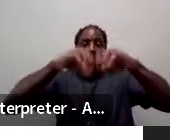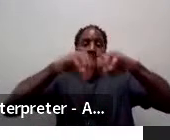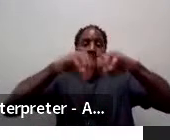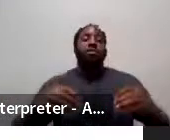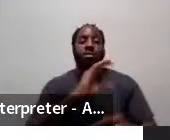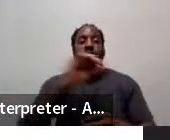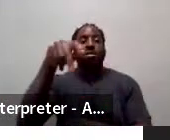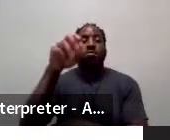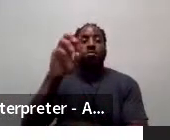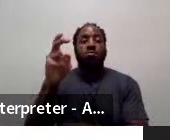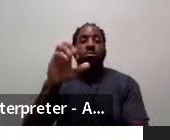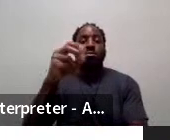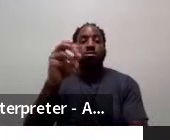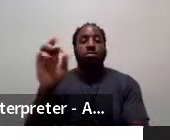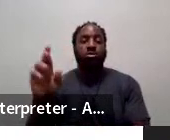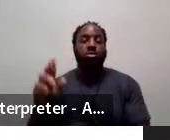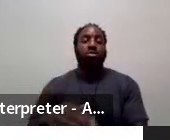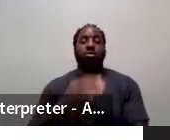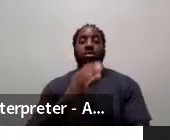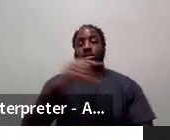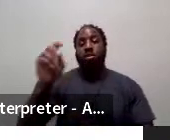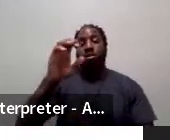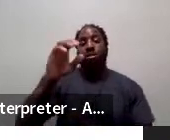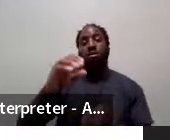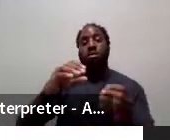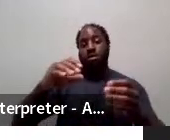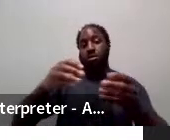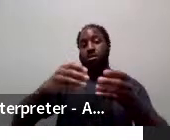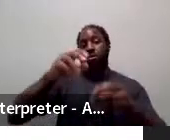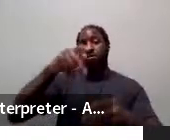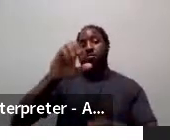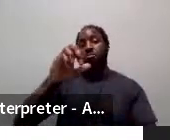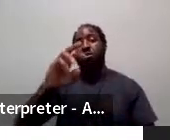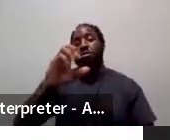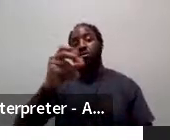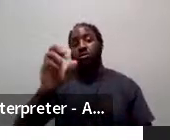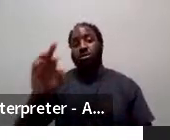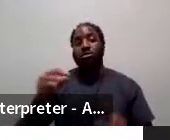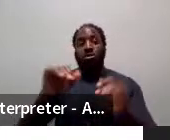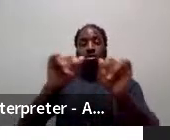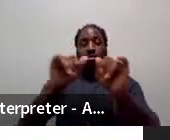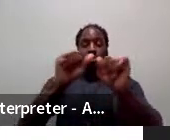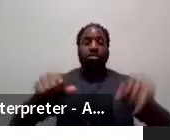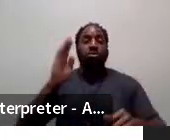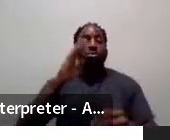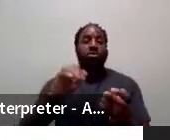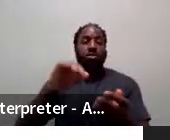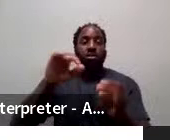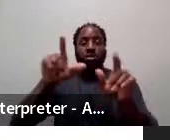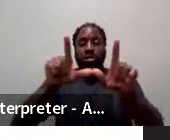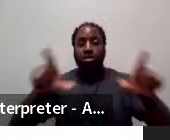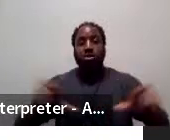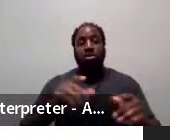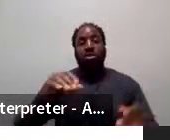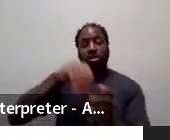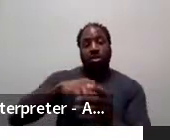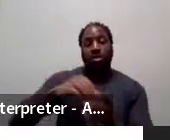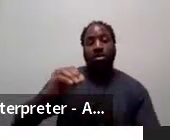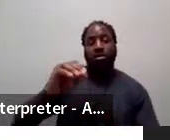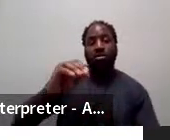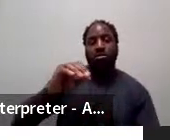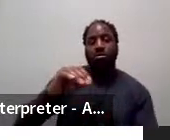orientation, the Parkchester Van Ness station is going to be located on East Tremont Avenue, right across the street